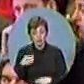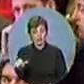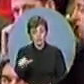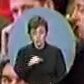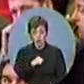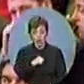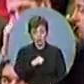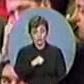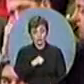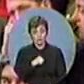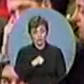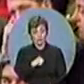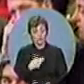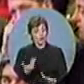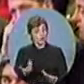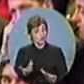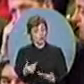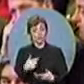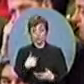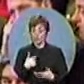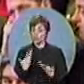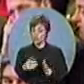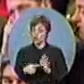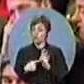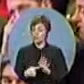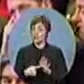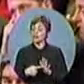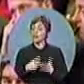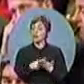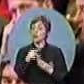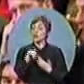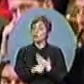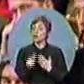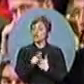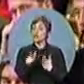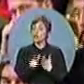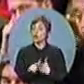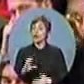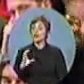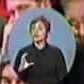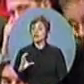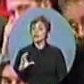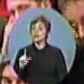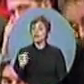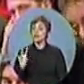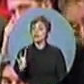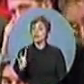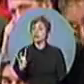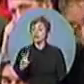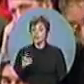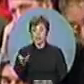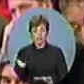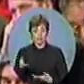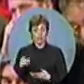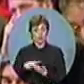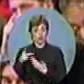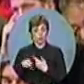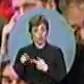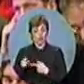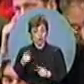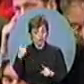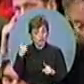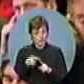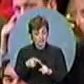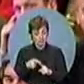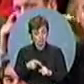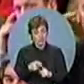Mr. Speaker, is that we have introduced Bill C-27 that takes direct aim at repeat offenders that commit crimes over and over